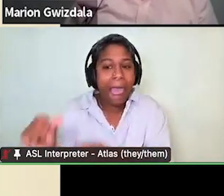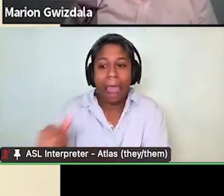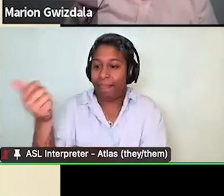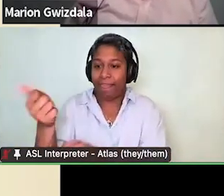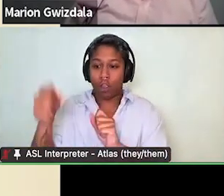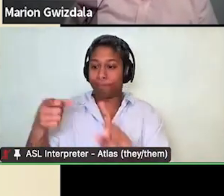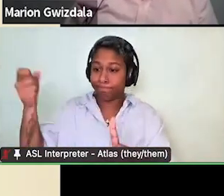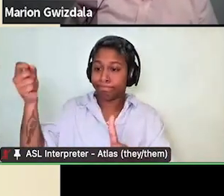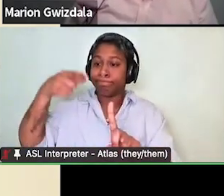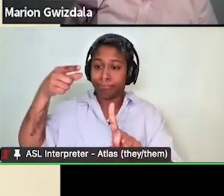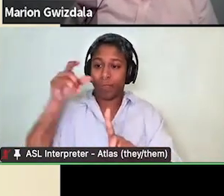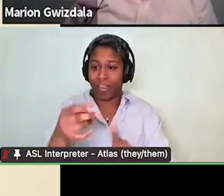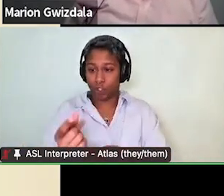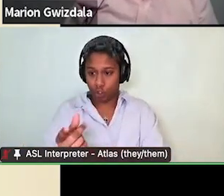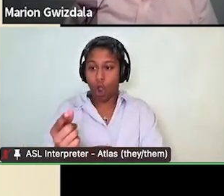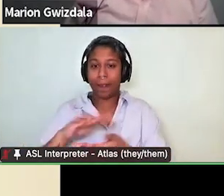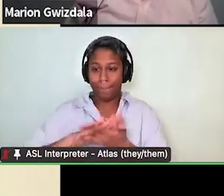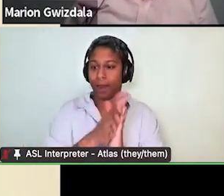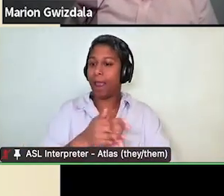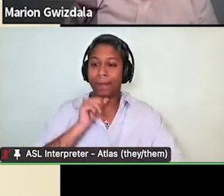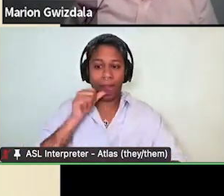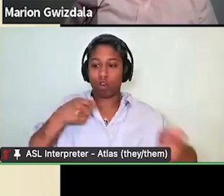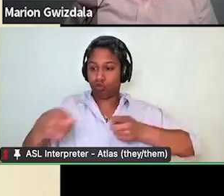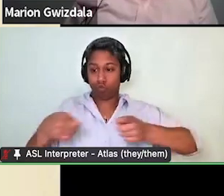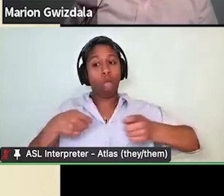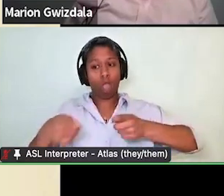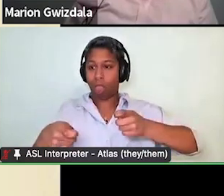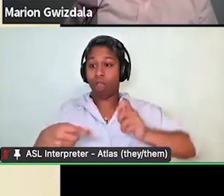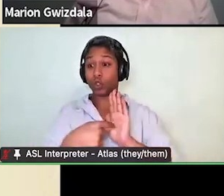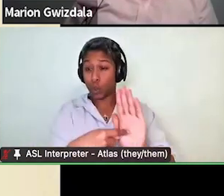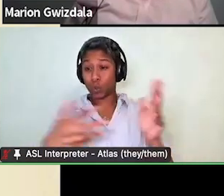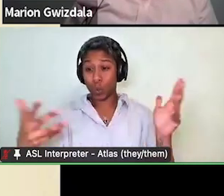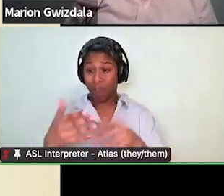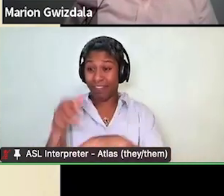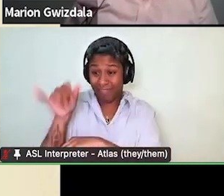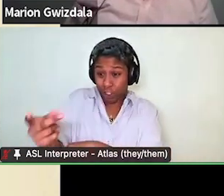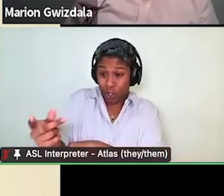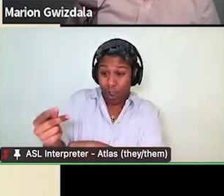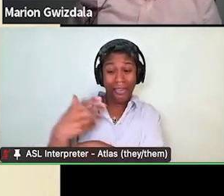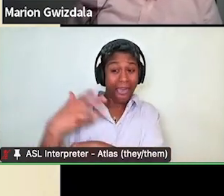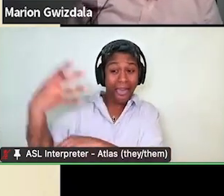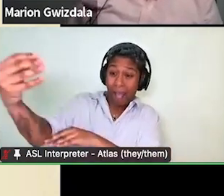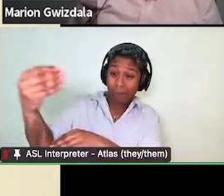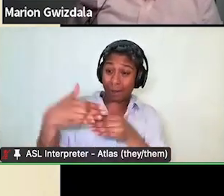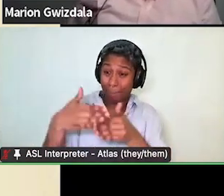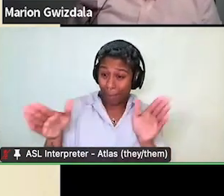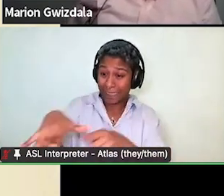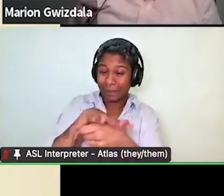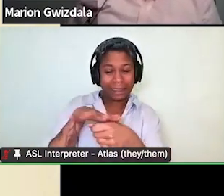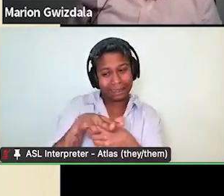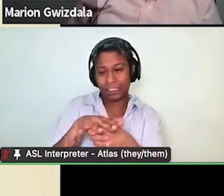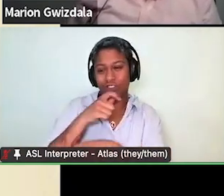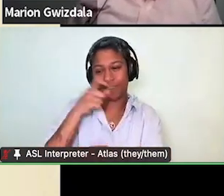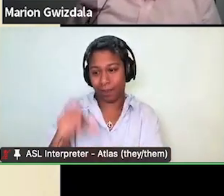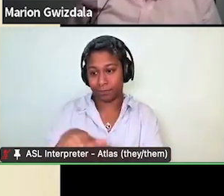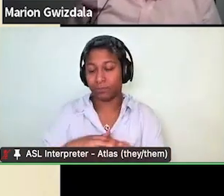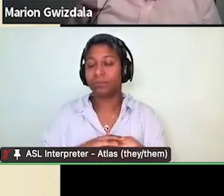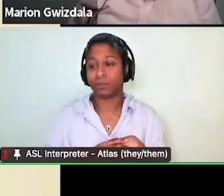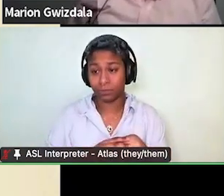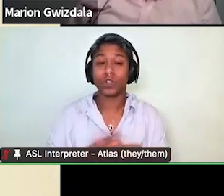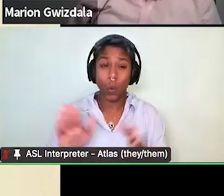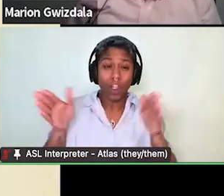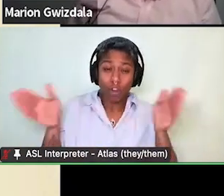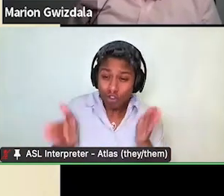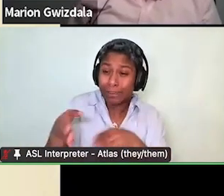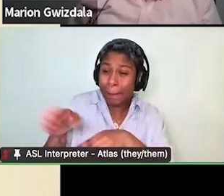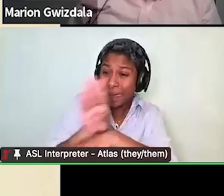that dog really should not be out in public. So I encourage businesses to ask questions of everyone who has